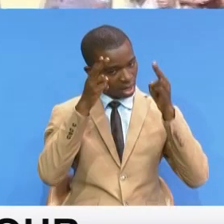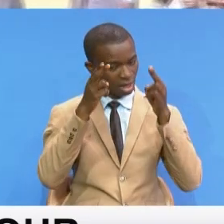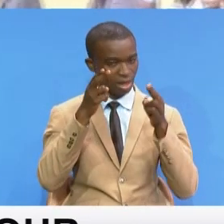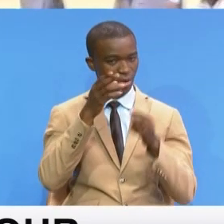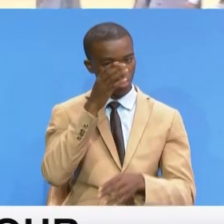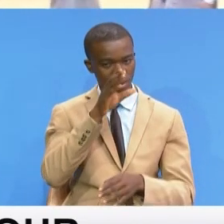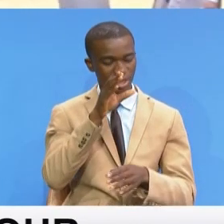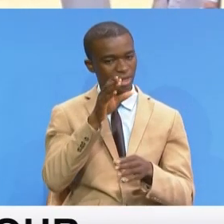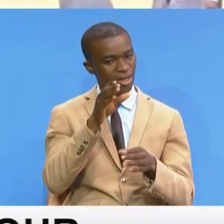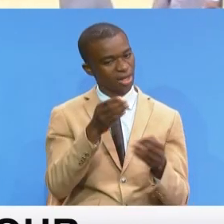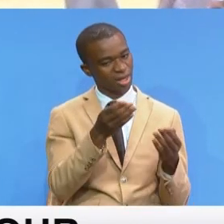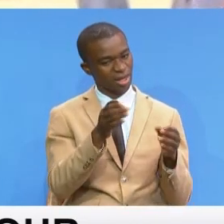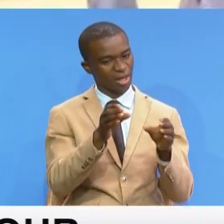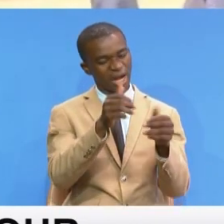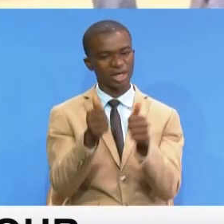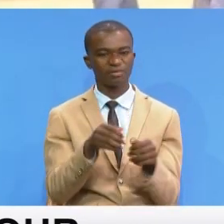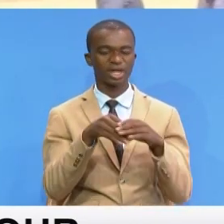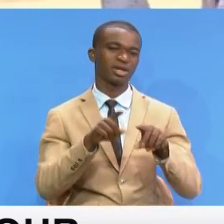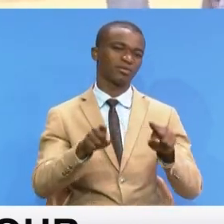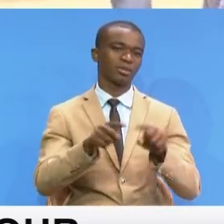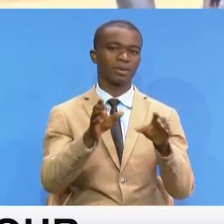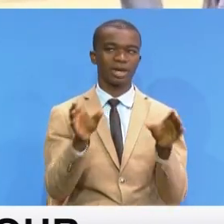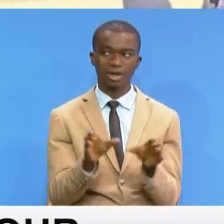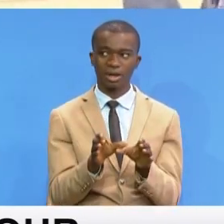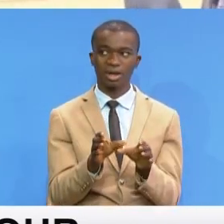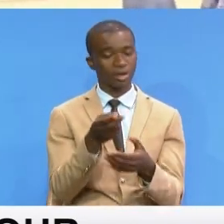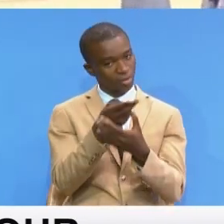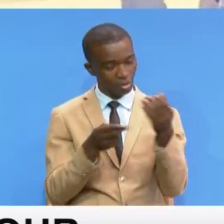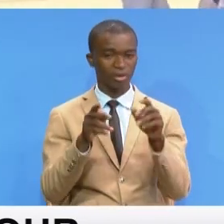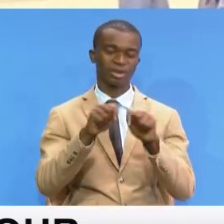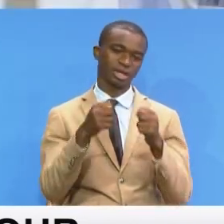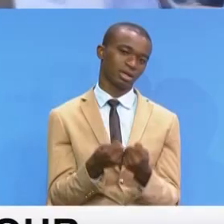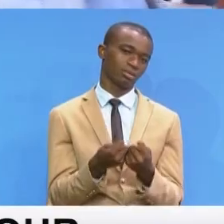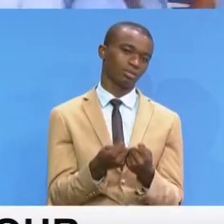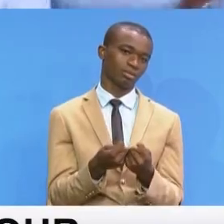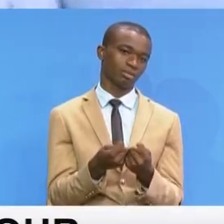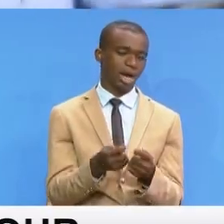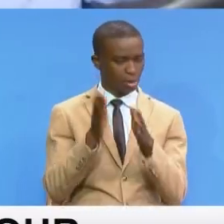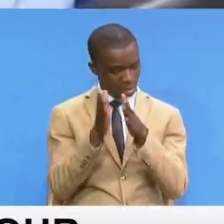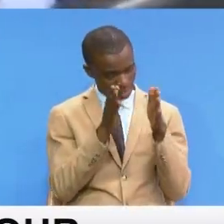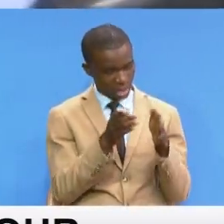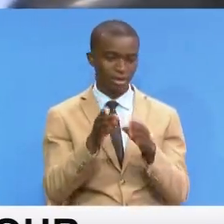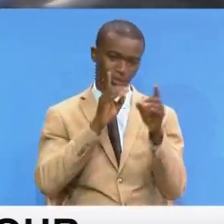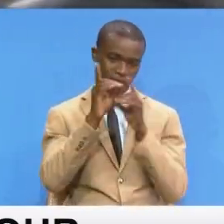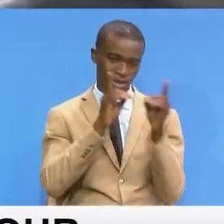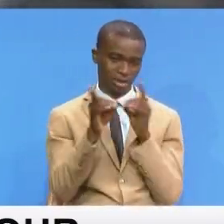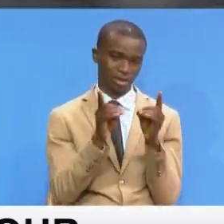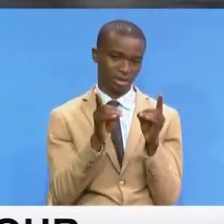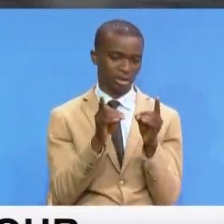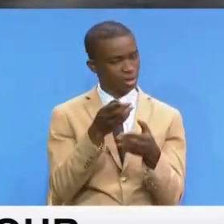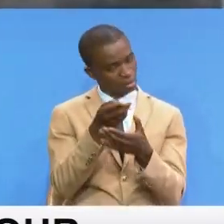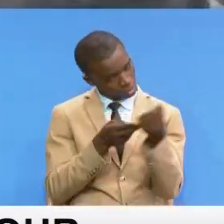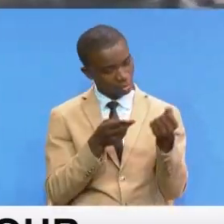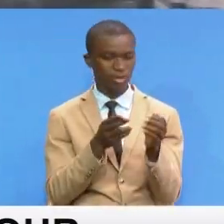in constituencies. Debaters from both teams worked tirelessly in preparation for this moment. Both